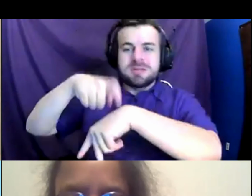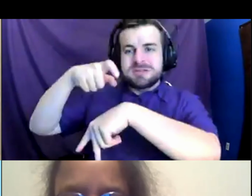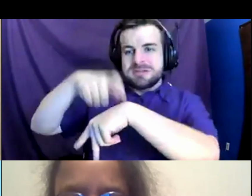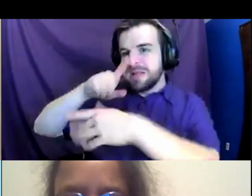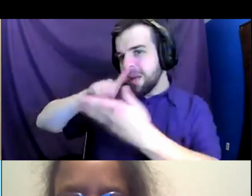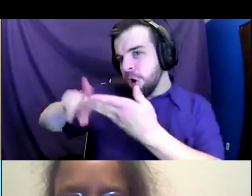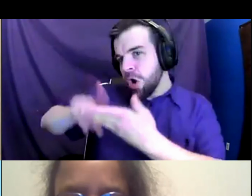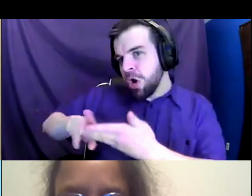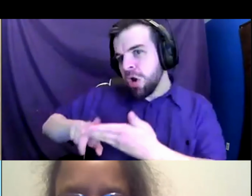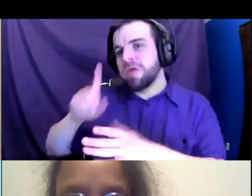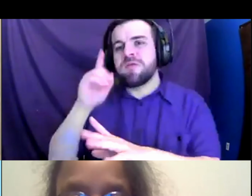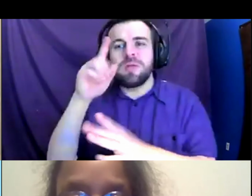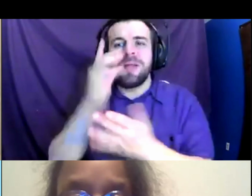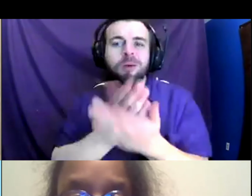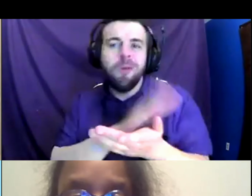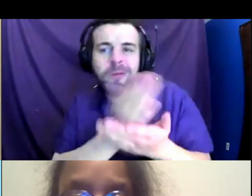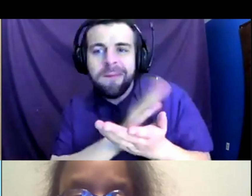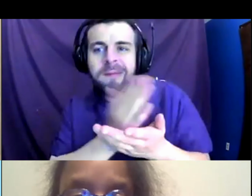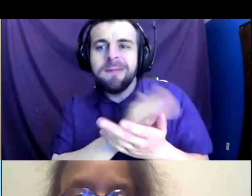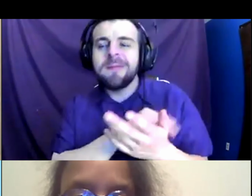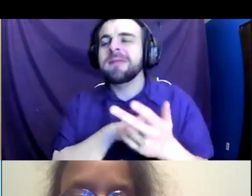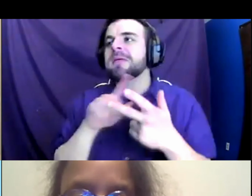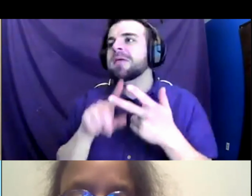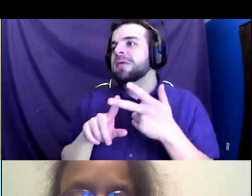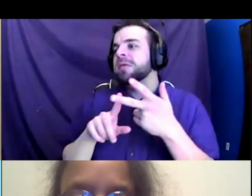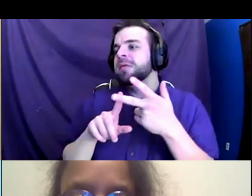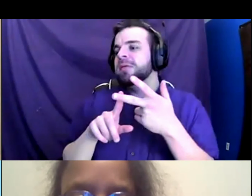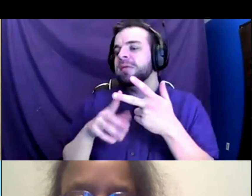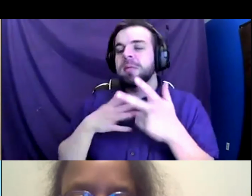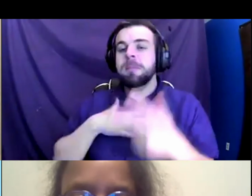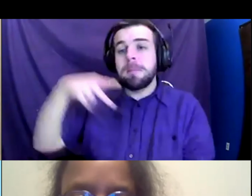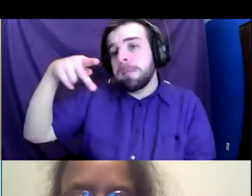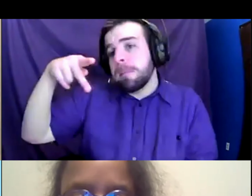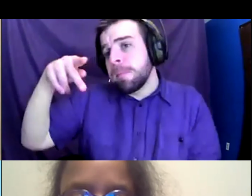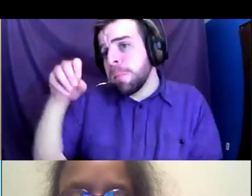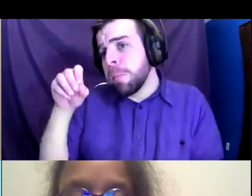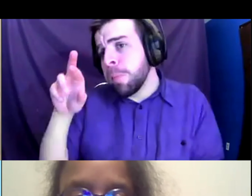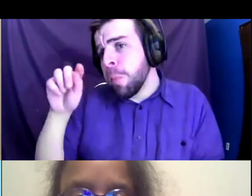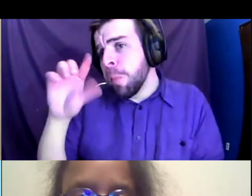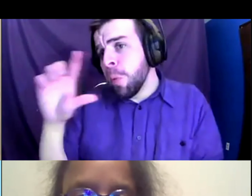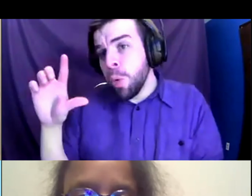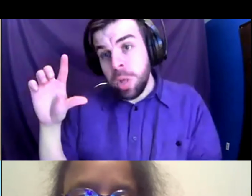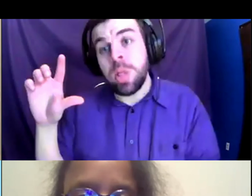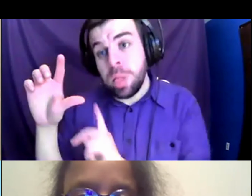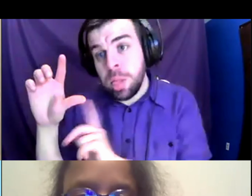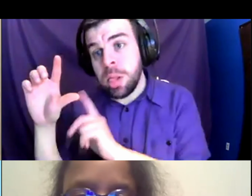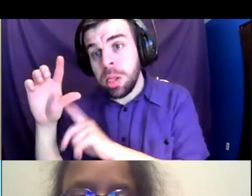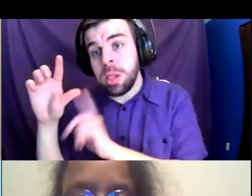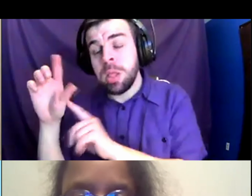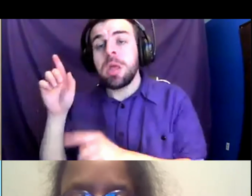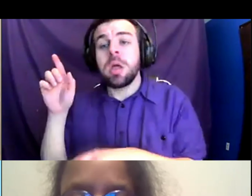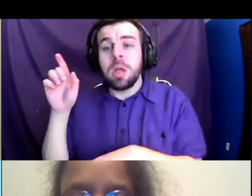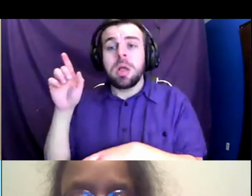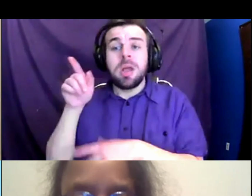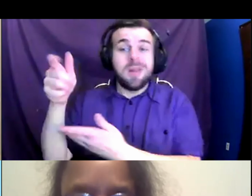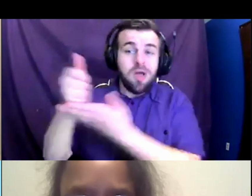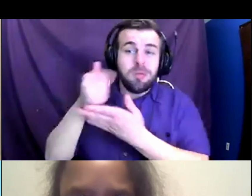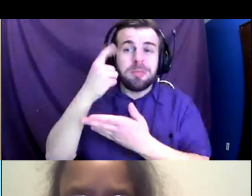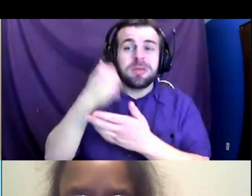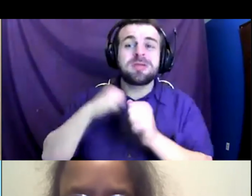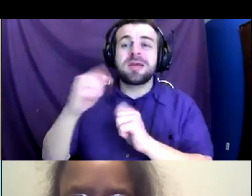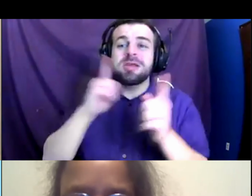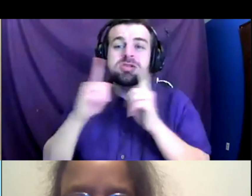timing something. My Mhm. portal, it helps me because I get to talk to my